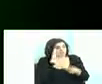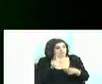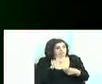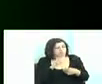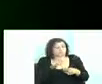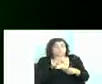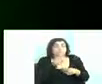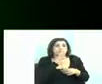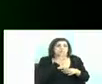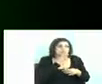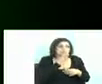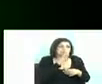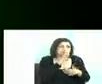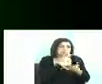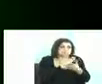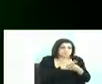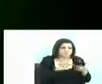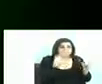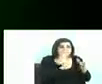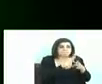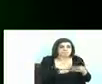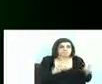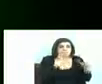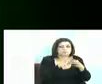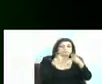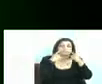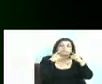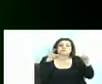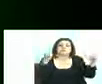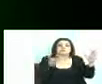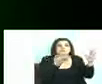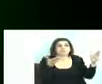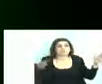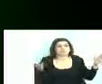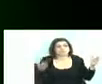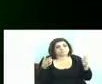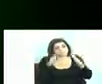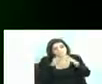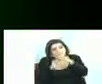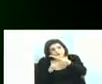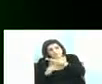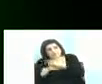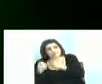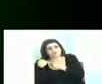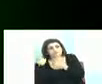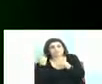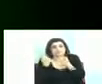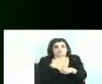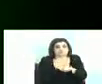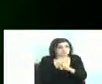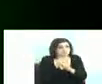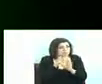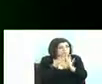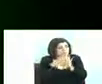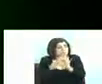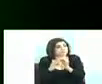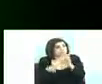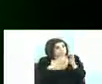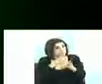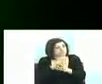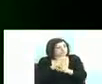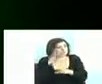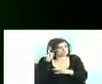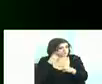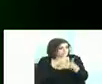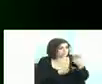my mouth in parables. I will announce things hidden since the creation of the world." Hear what the